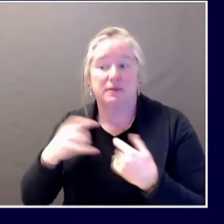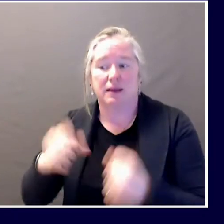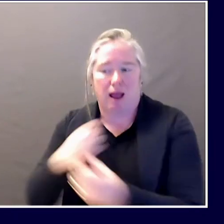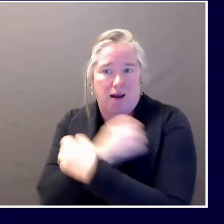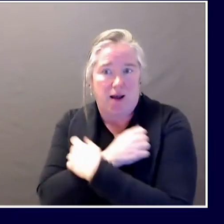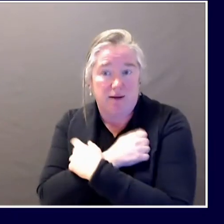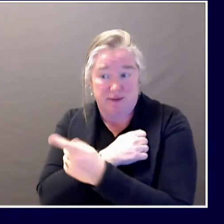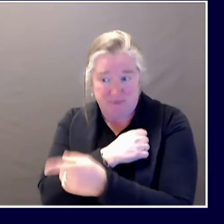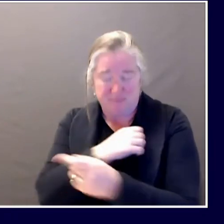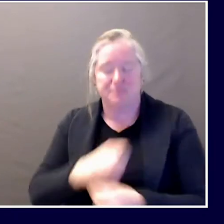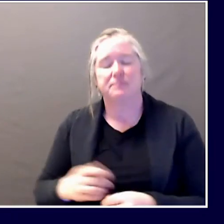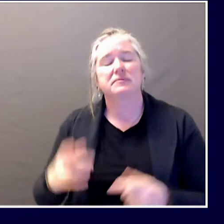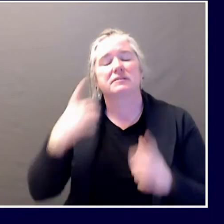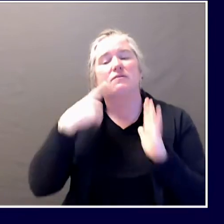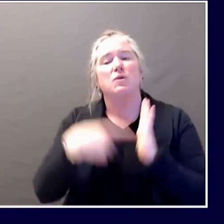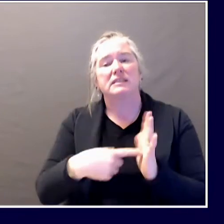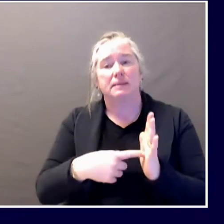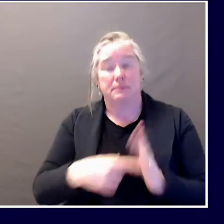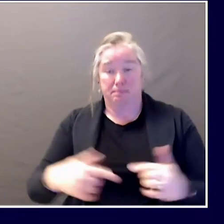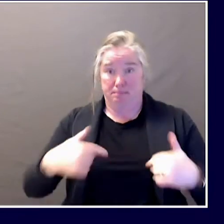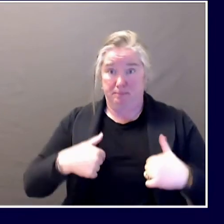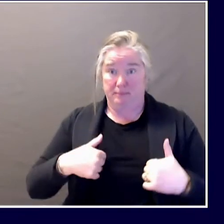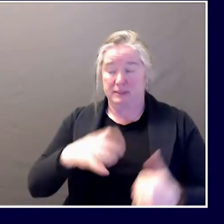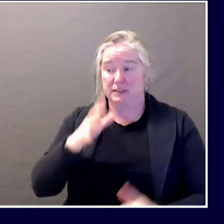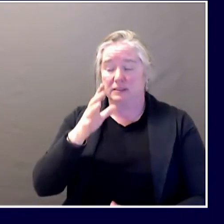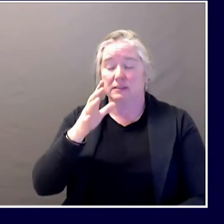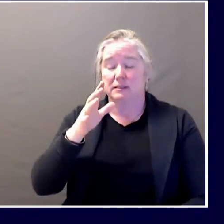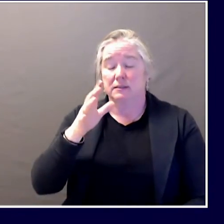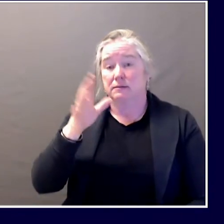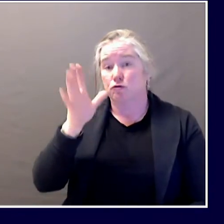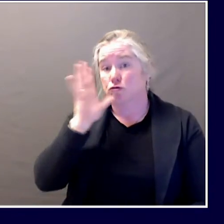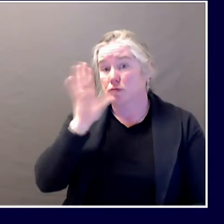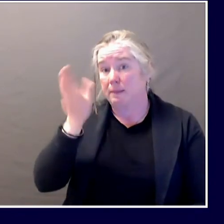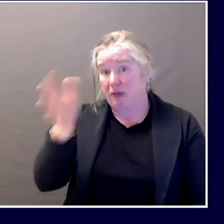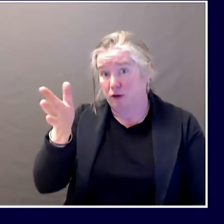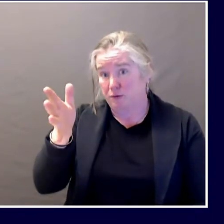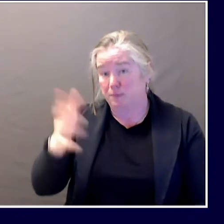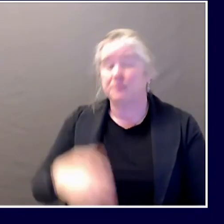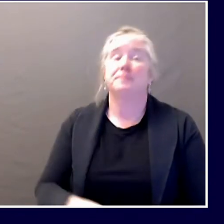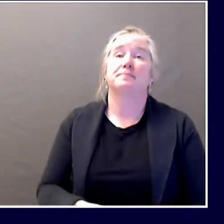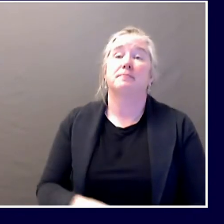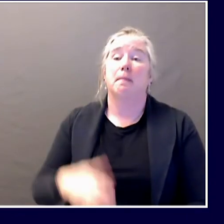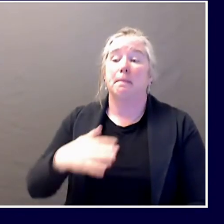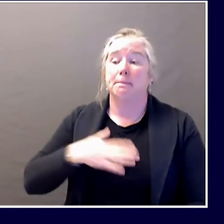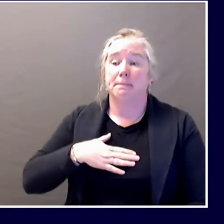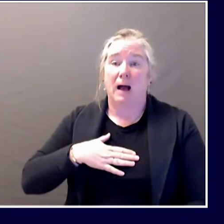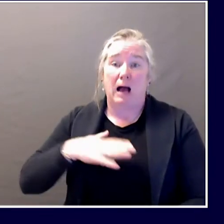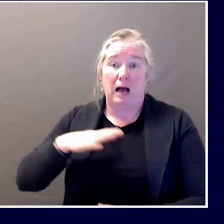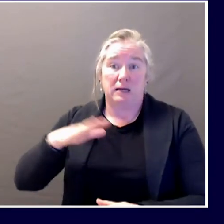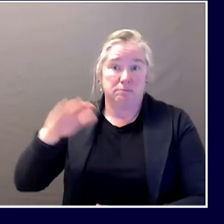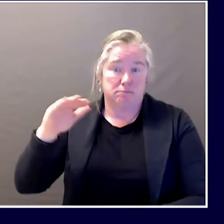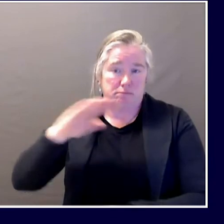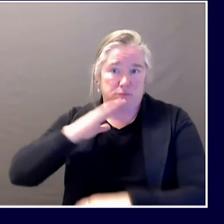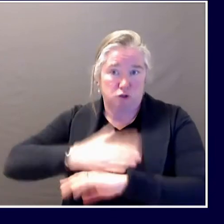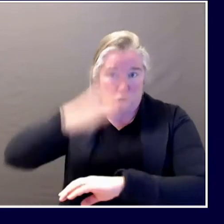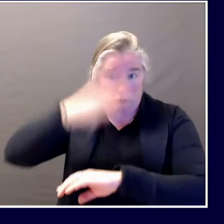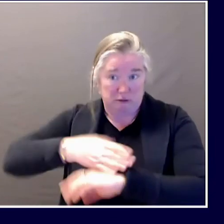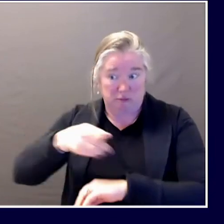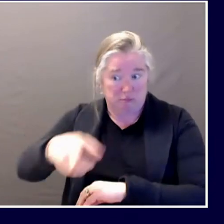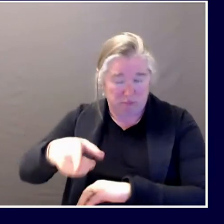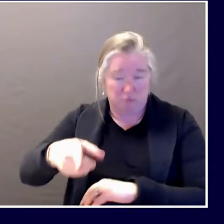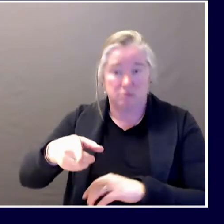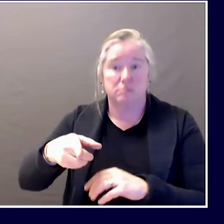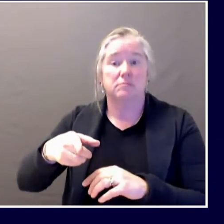your child and your grandkids, but your kids and your grandkids have not yet been vaccinated, but